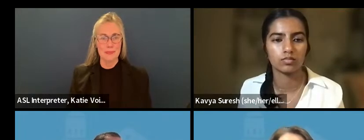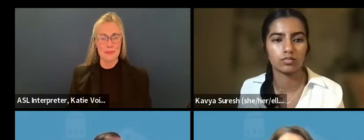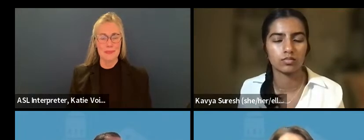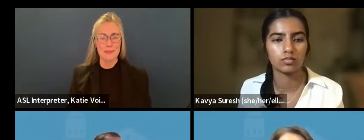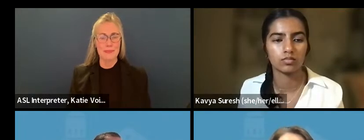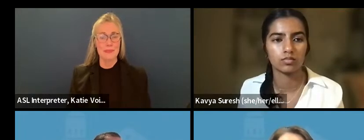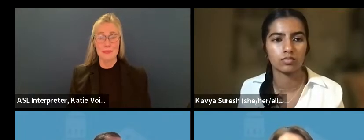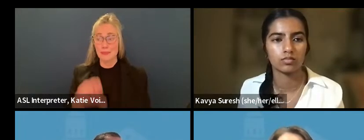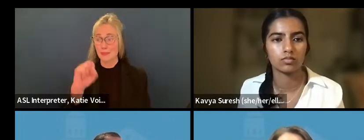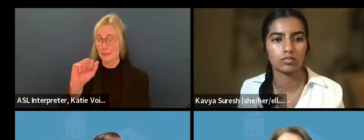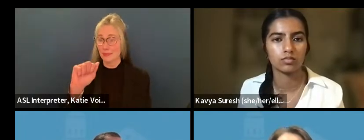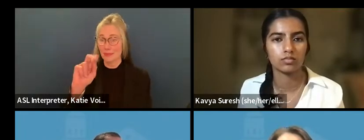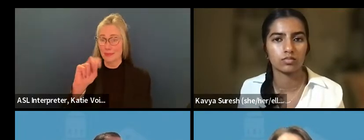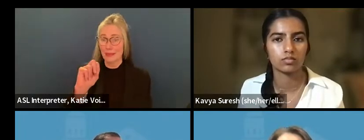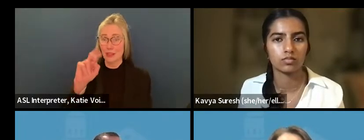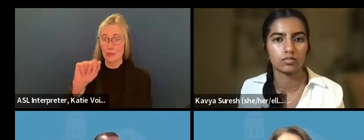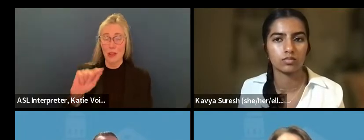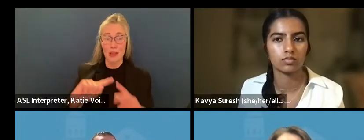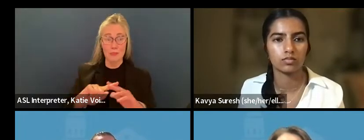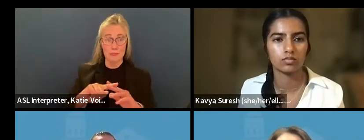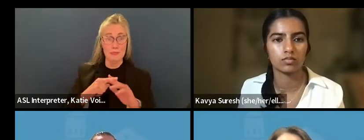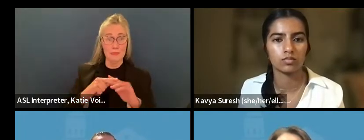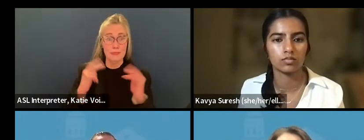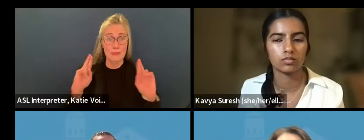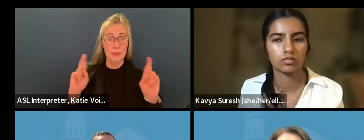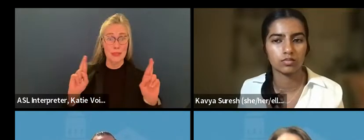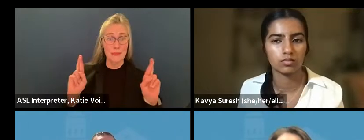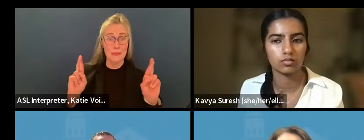Okay, Sandra, are we ready to go?